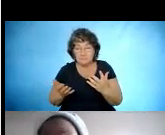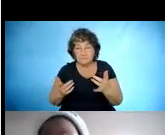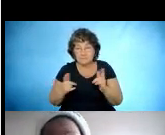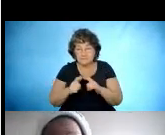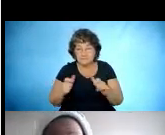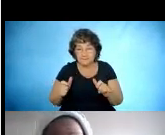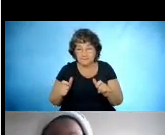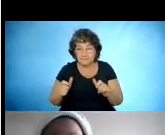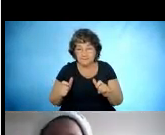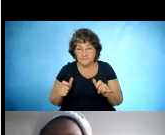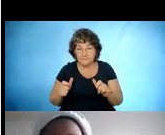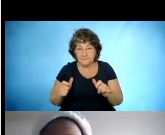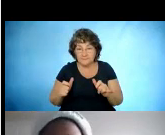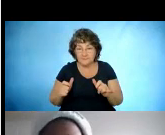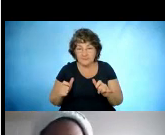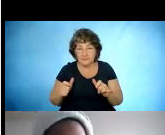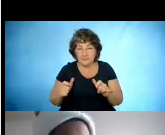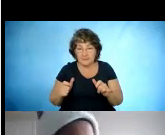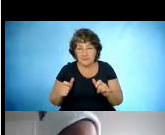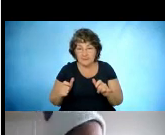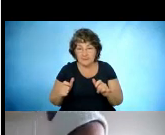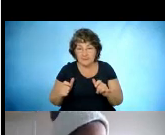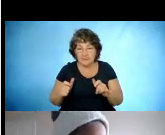um but